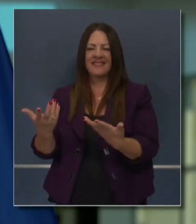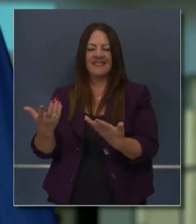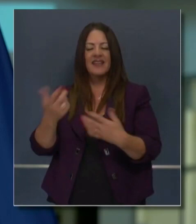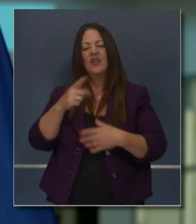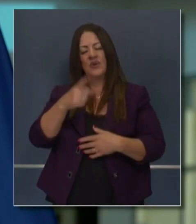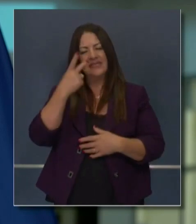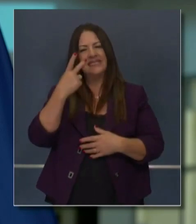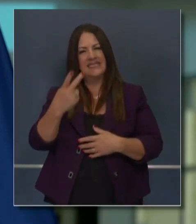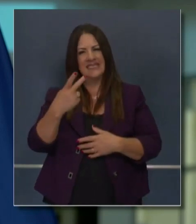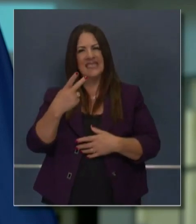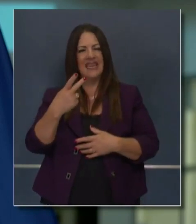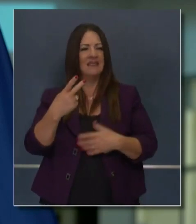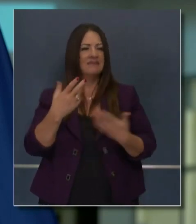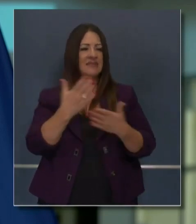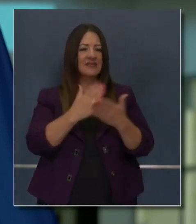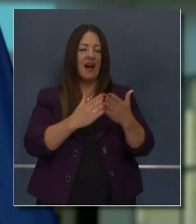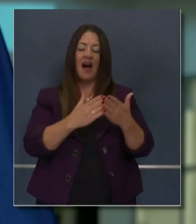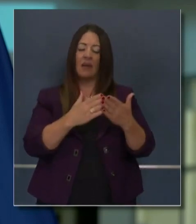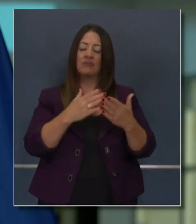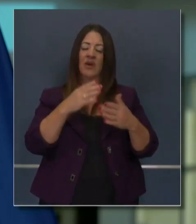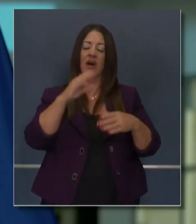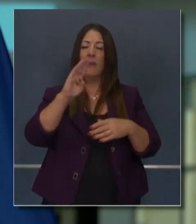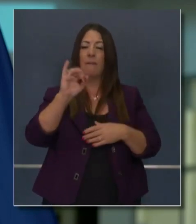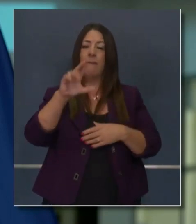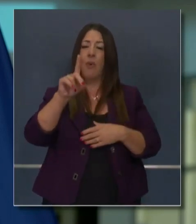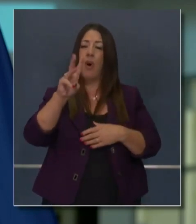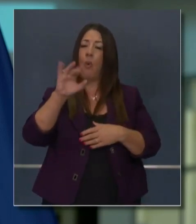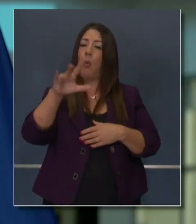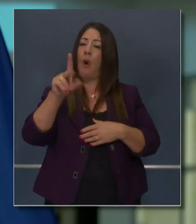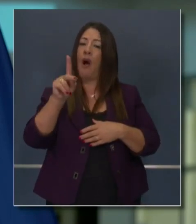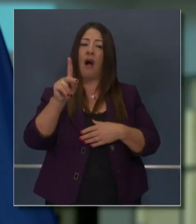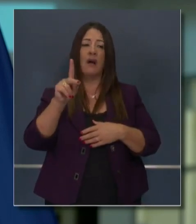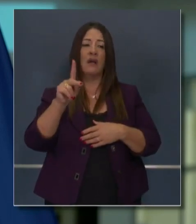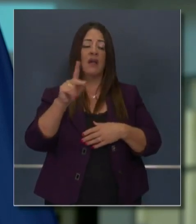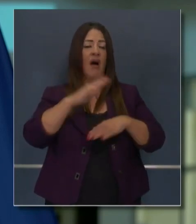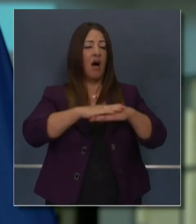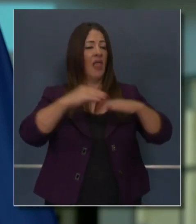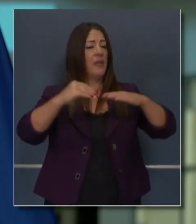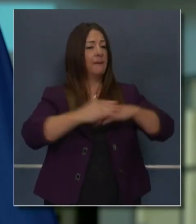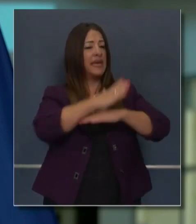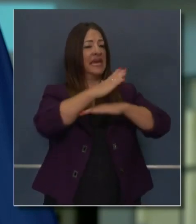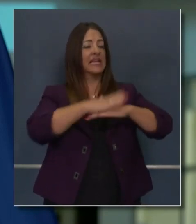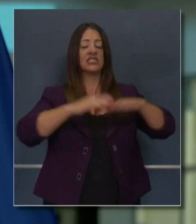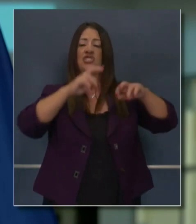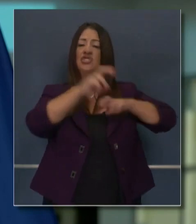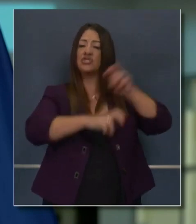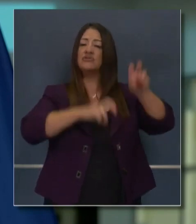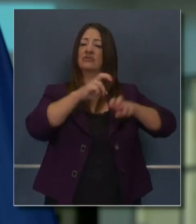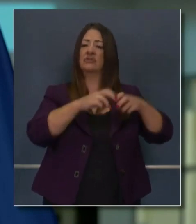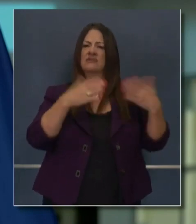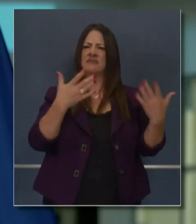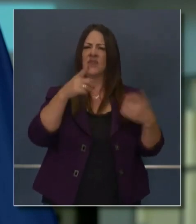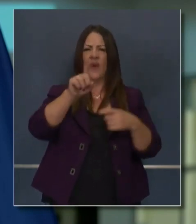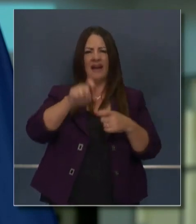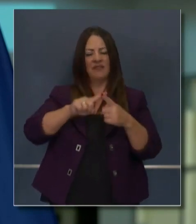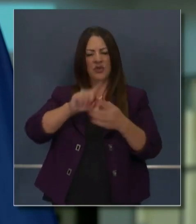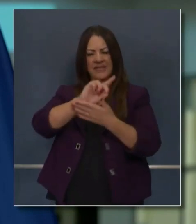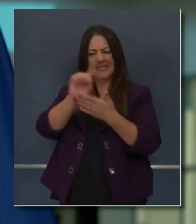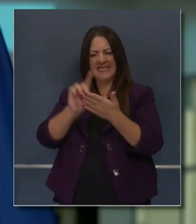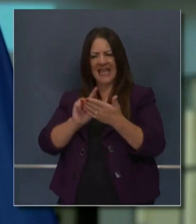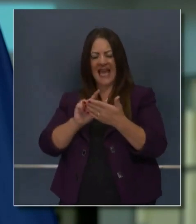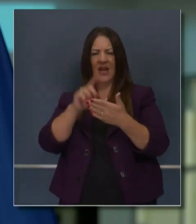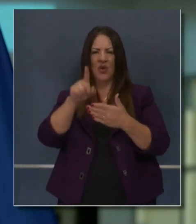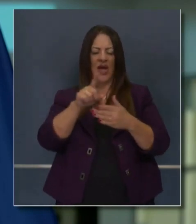others that are out on beaches and boardwalks that are very, very different. And so you have to design and you have to distinguish and you have